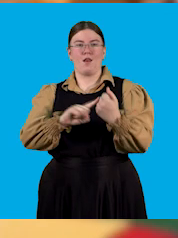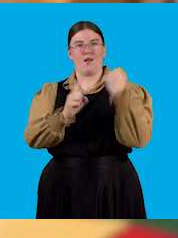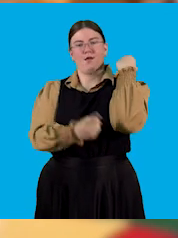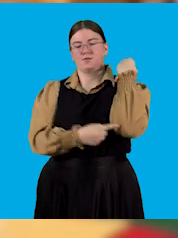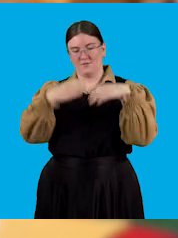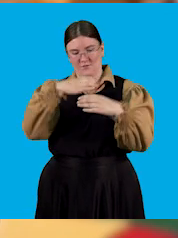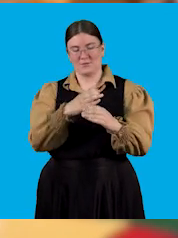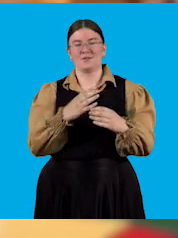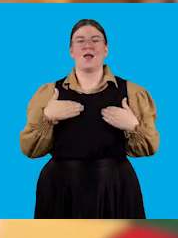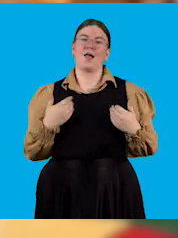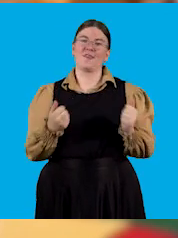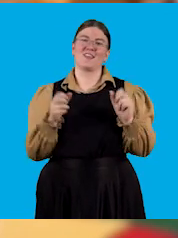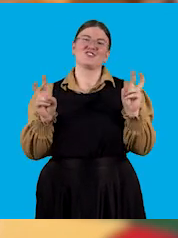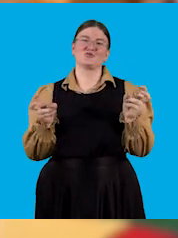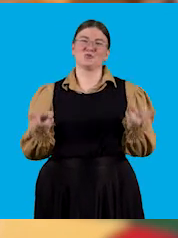issues.